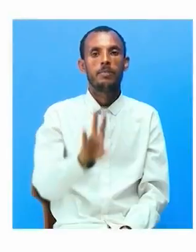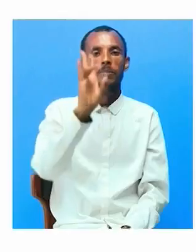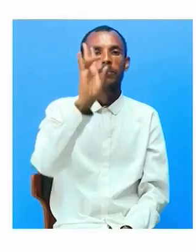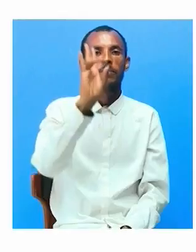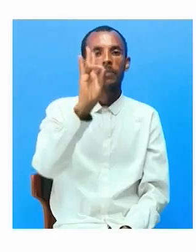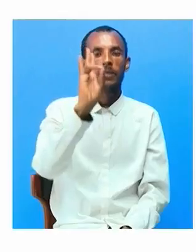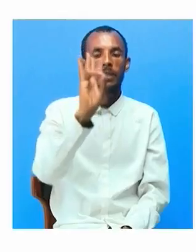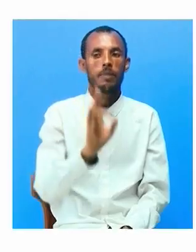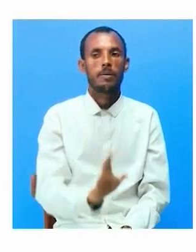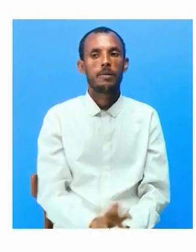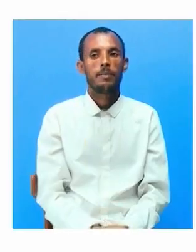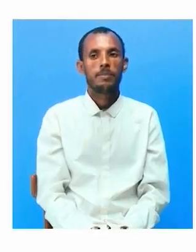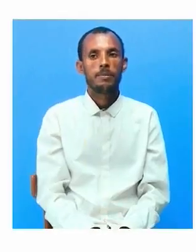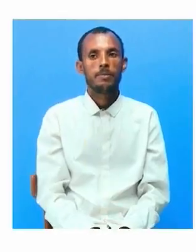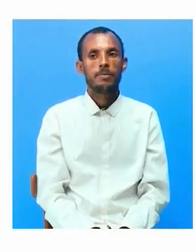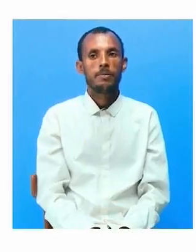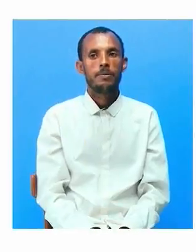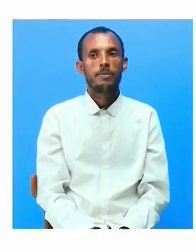7